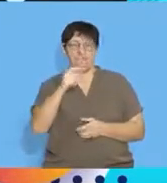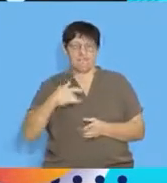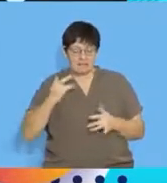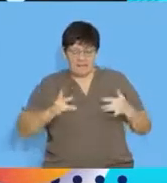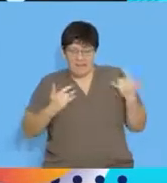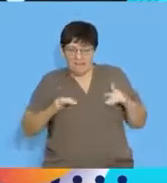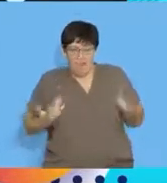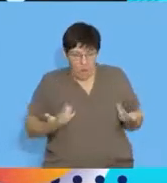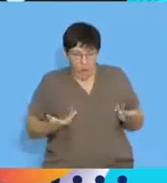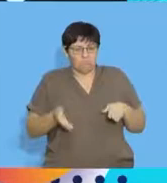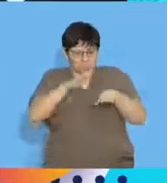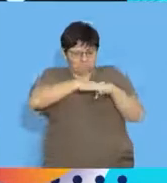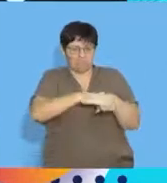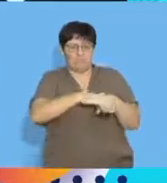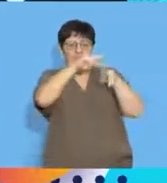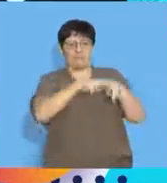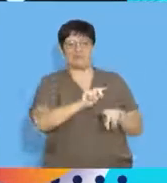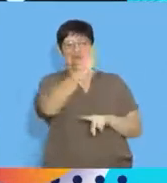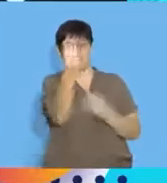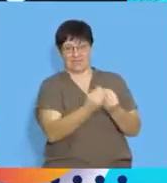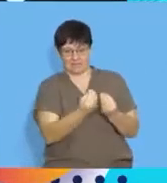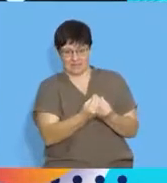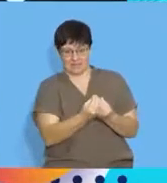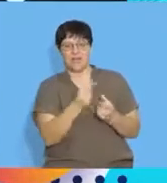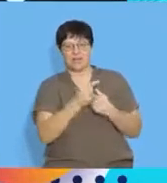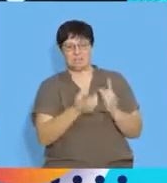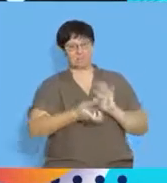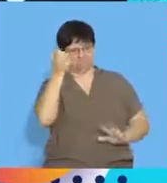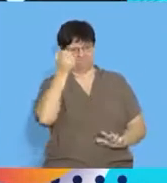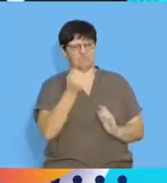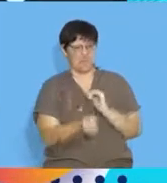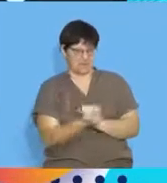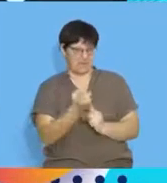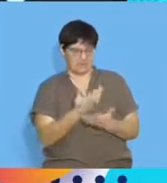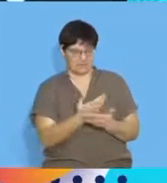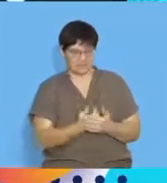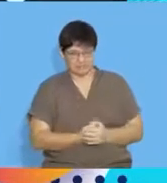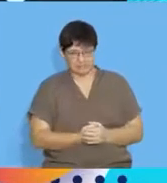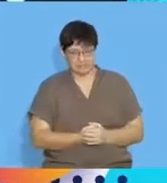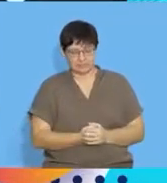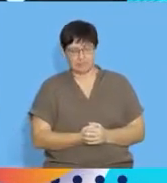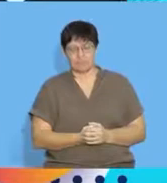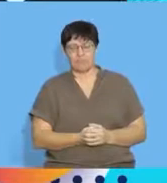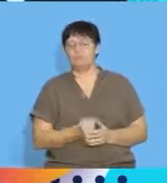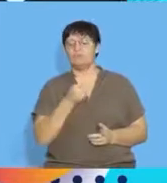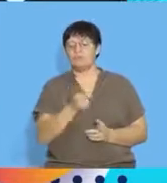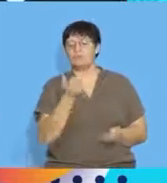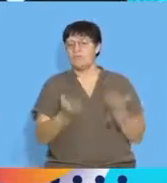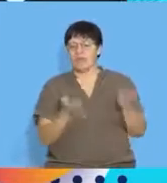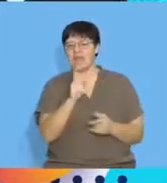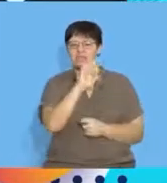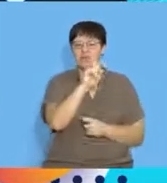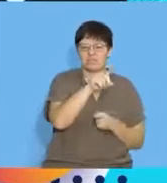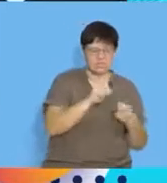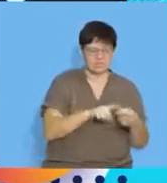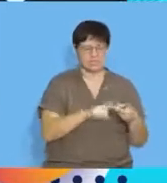something to be able to get its food, and it usually causes a little bit of harm. But when we look at these, compared to viruses and